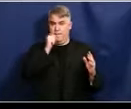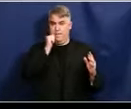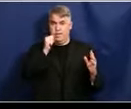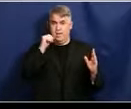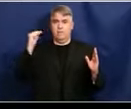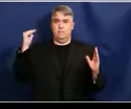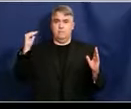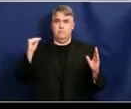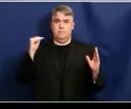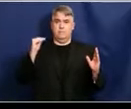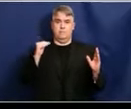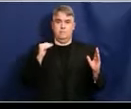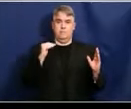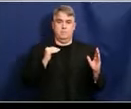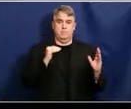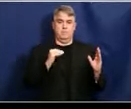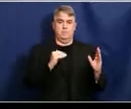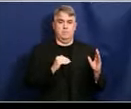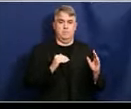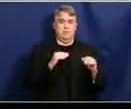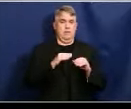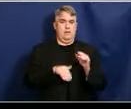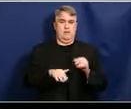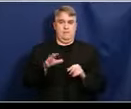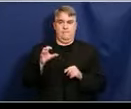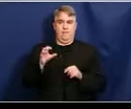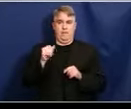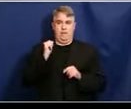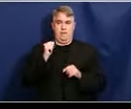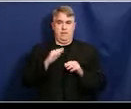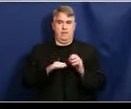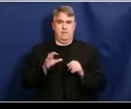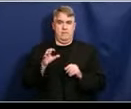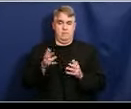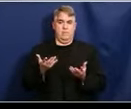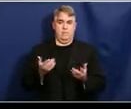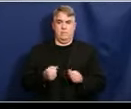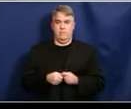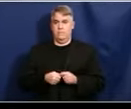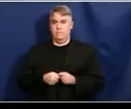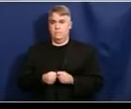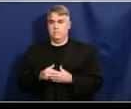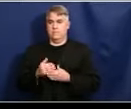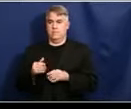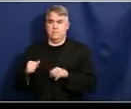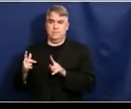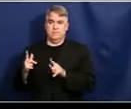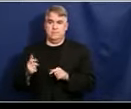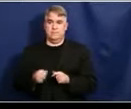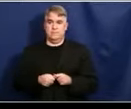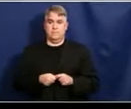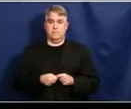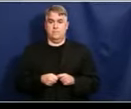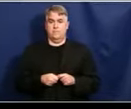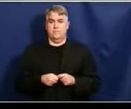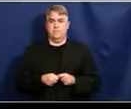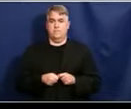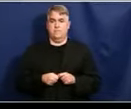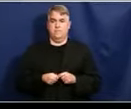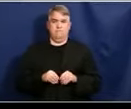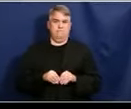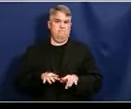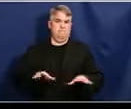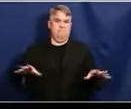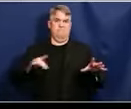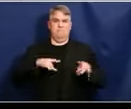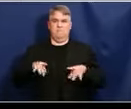cases under 500. Moving to the next slide, this talks about outbreaks, and this also is a show